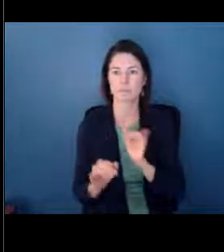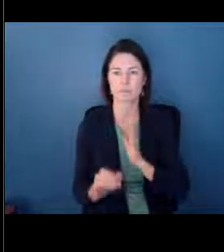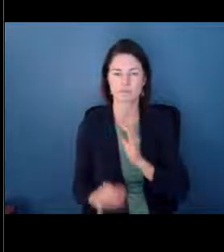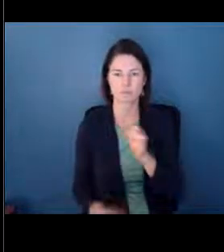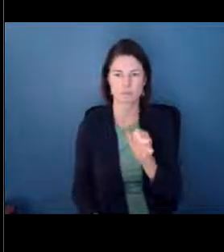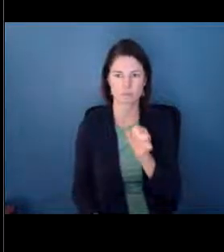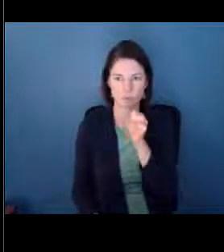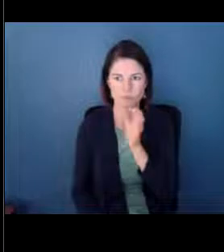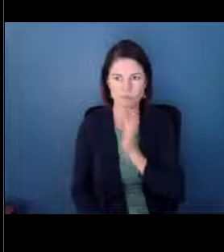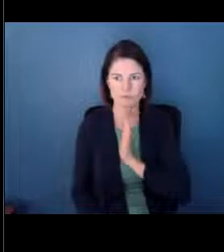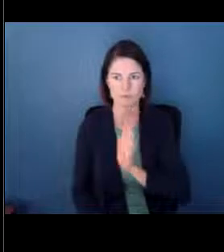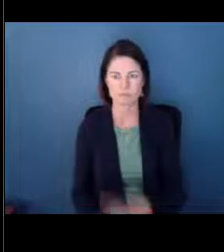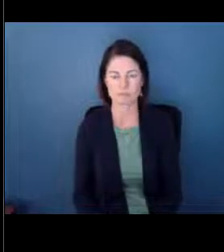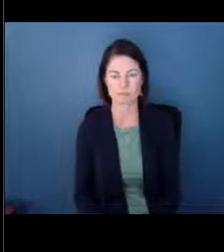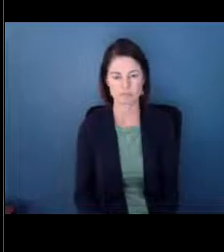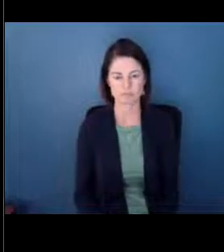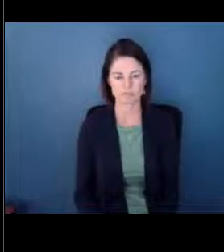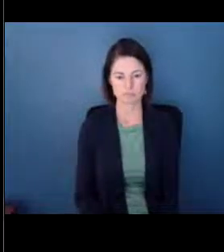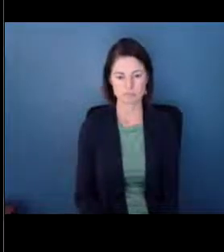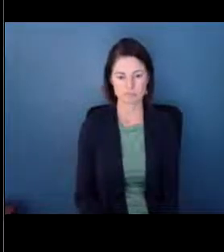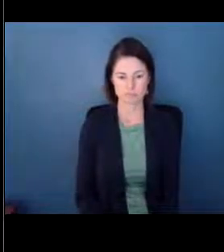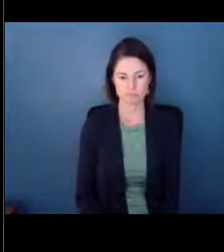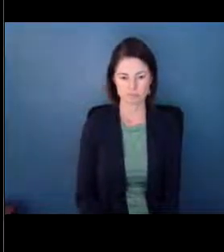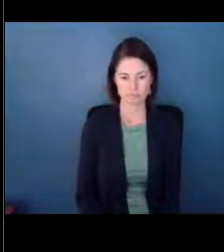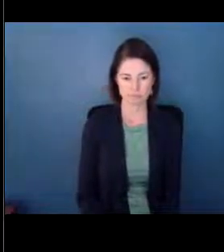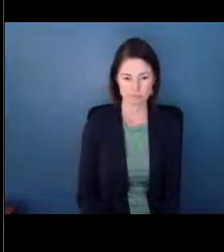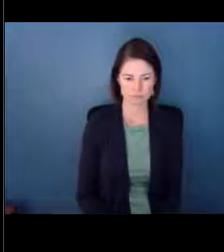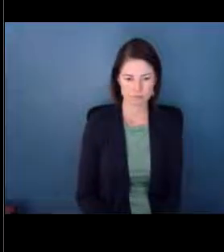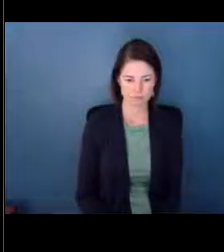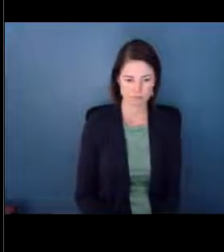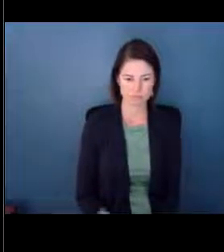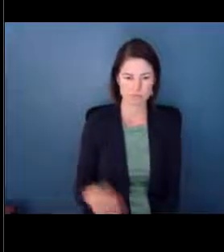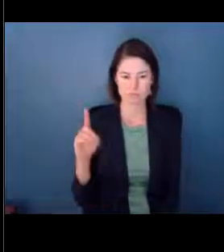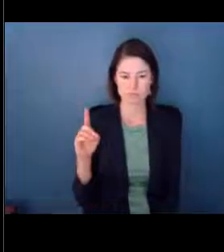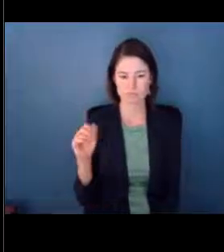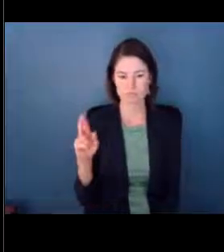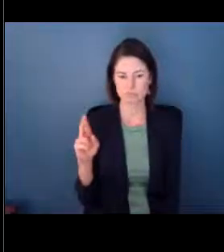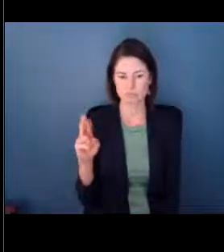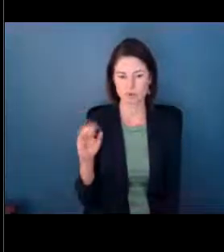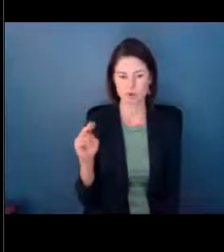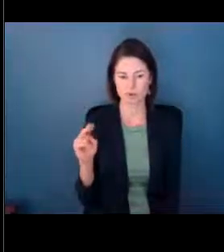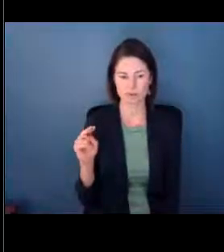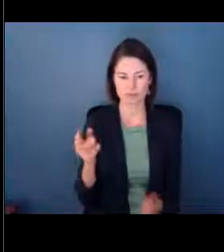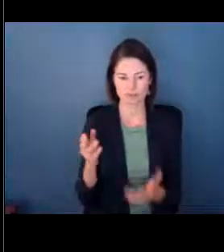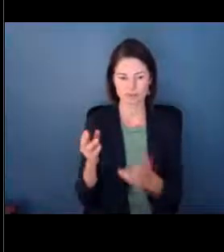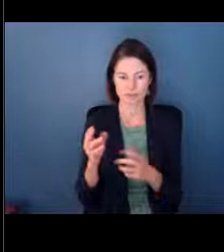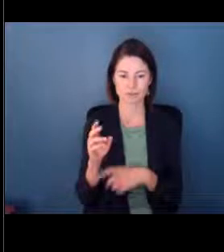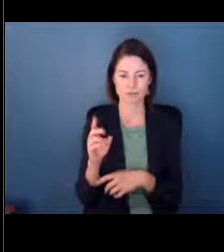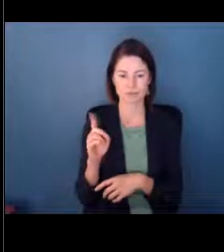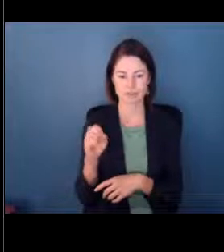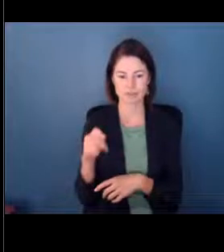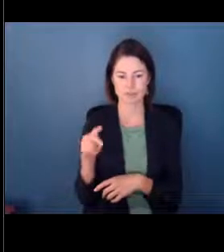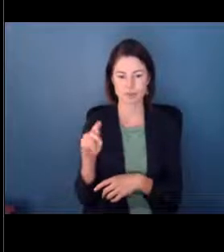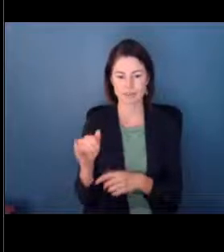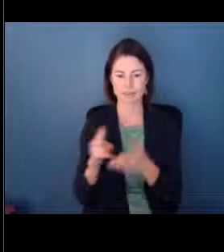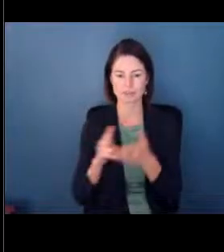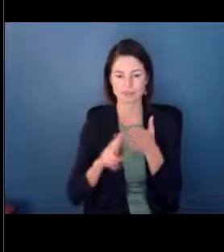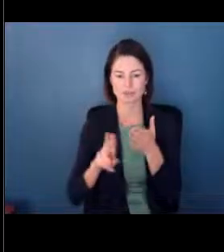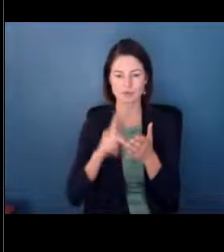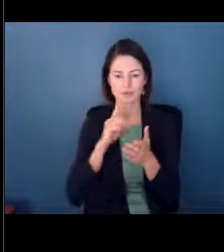and he's the Deputy Secretary for Environmental Policy and Housing Coordination with CalSTEP. Darwin, take it away. Thank you, Matthew. Yeah, sorry